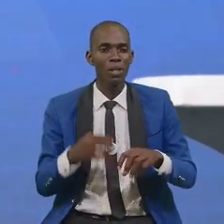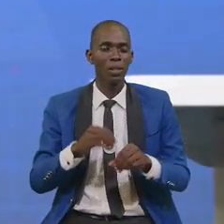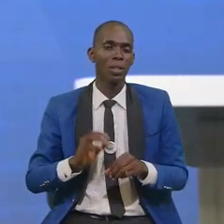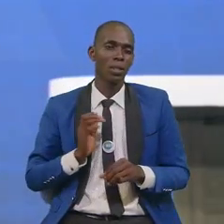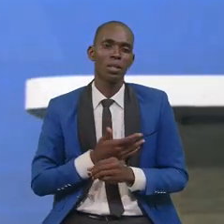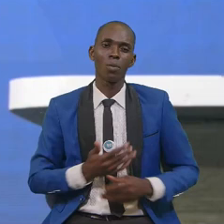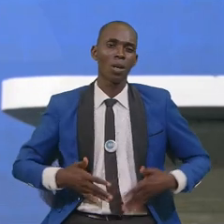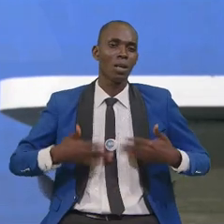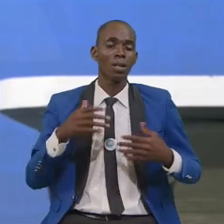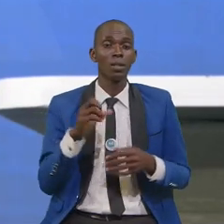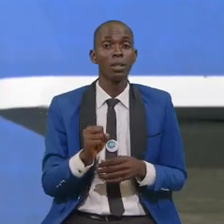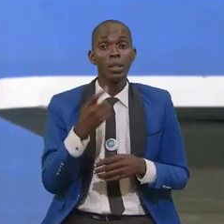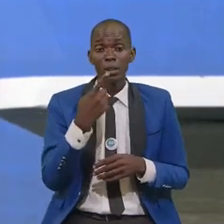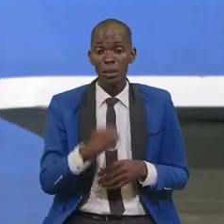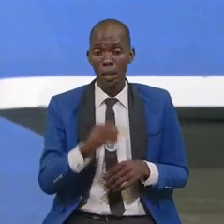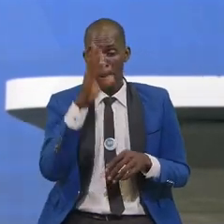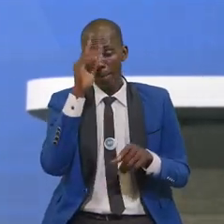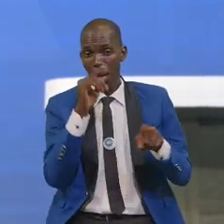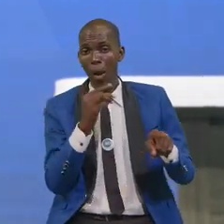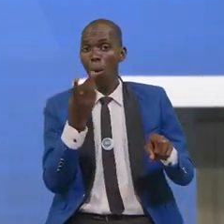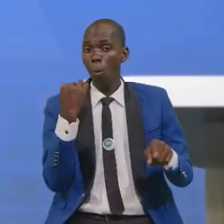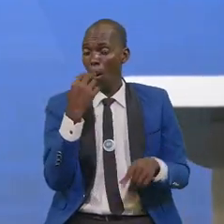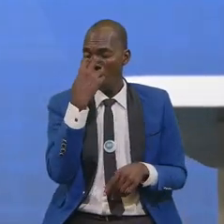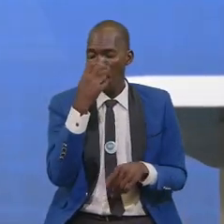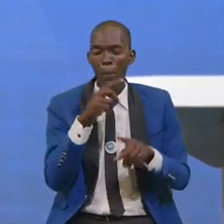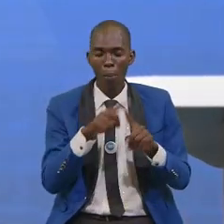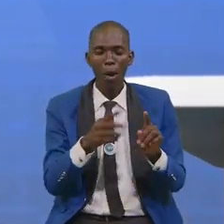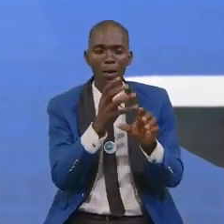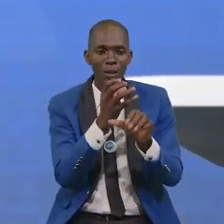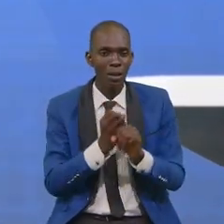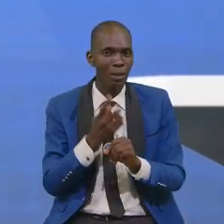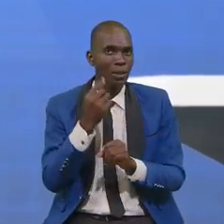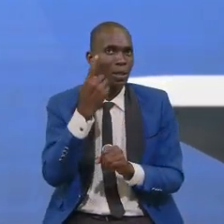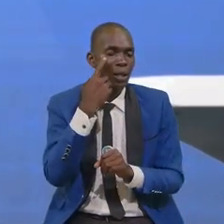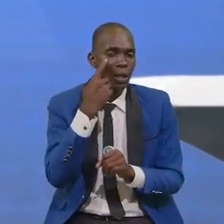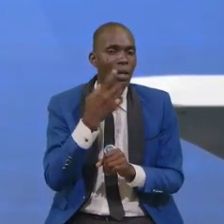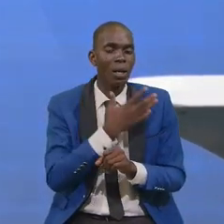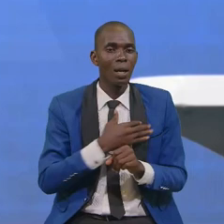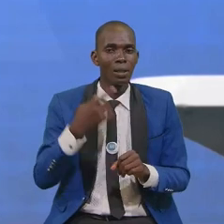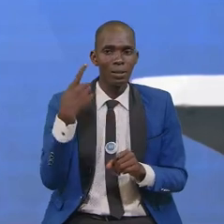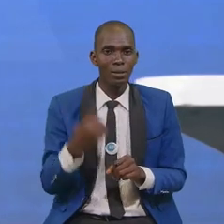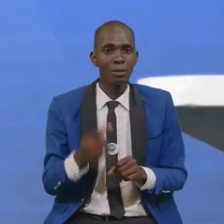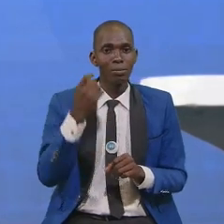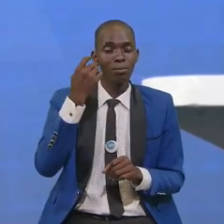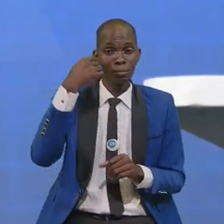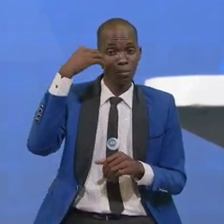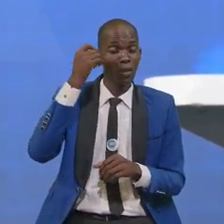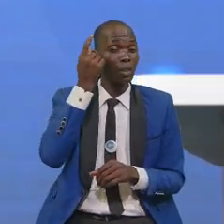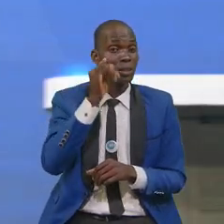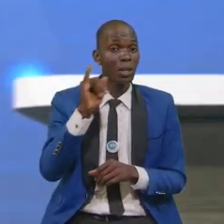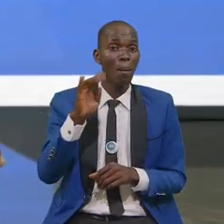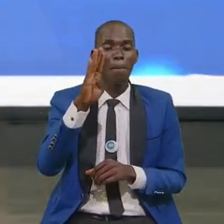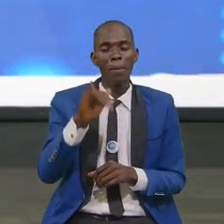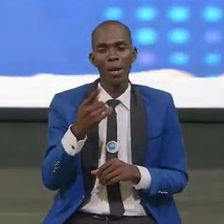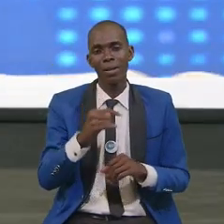The man was blind, but he got the sight and the insight by the mercy of